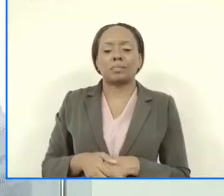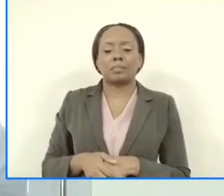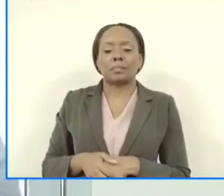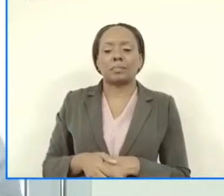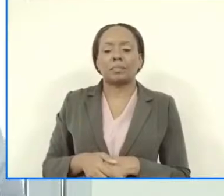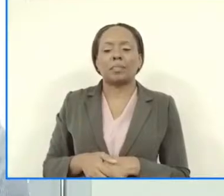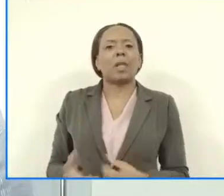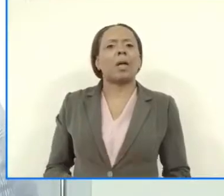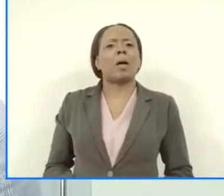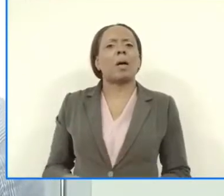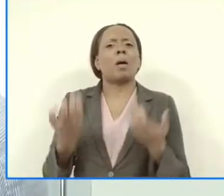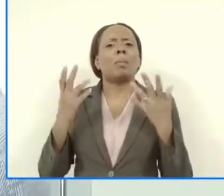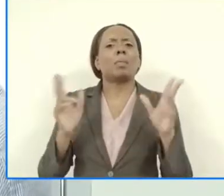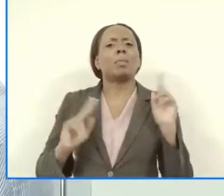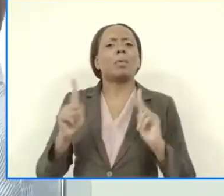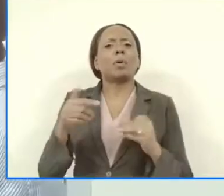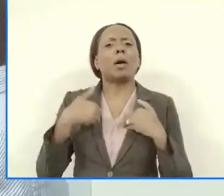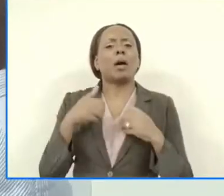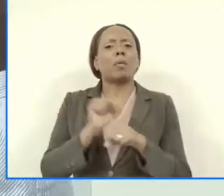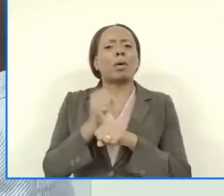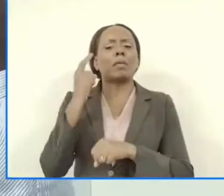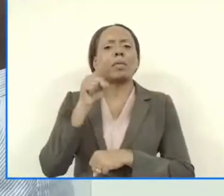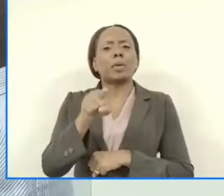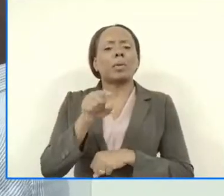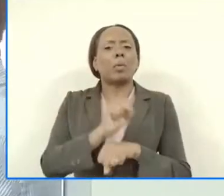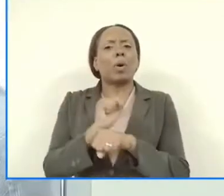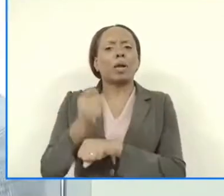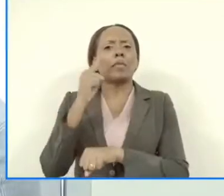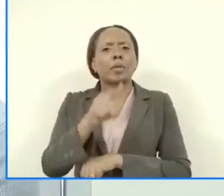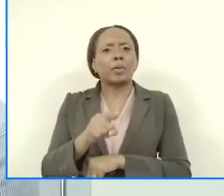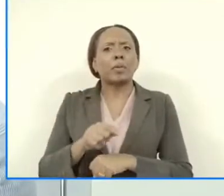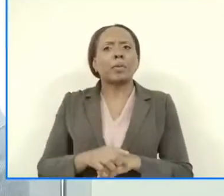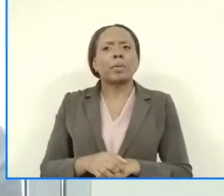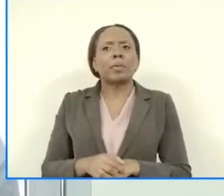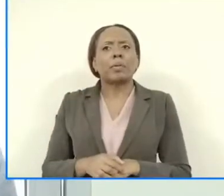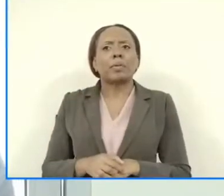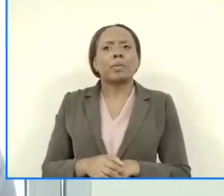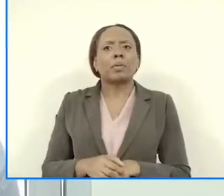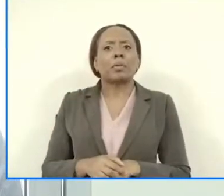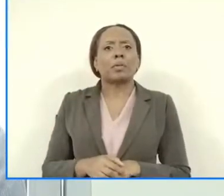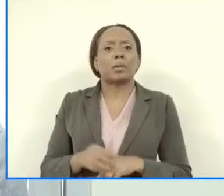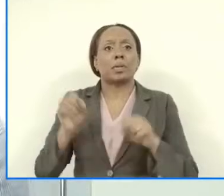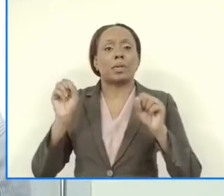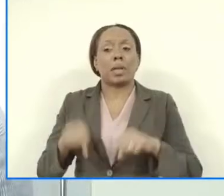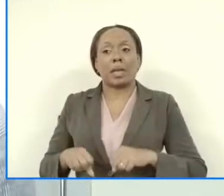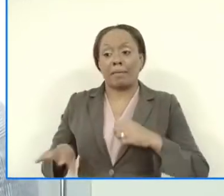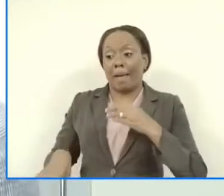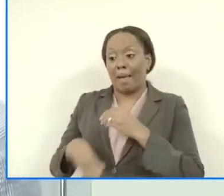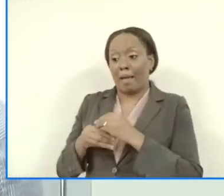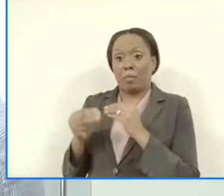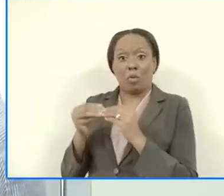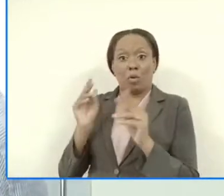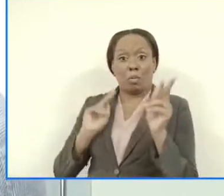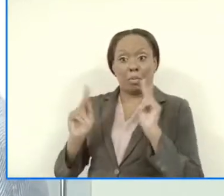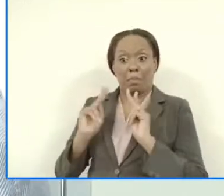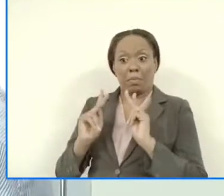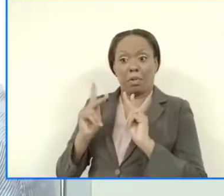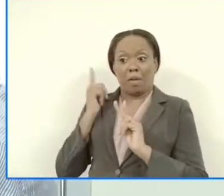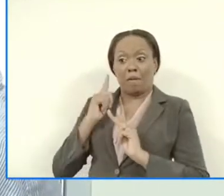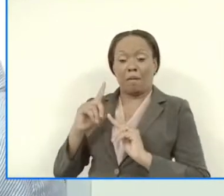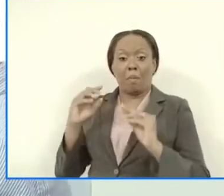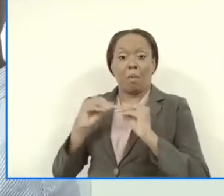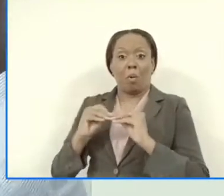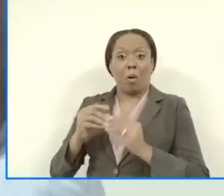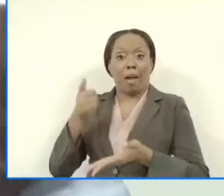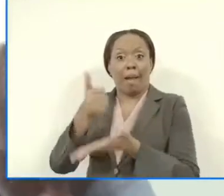the amount of people you have on the ground? If you have the capacity to bring on more people, should we get a stronger passing